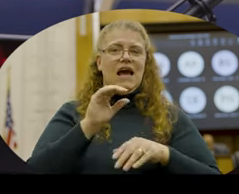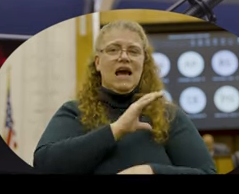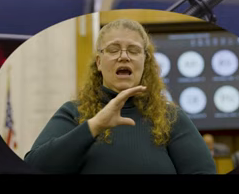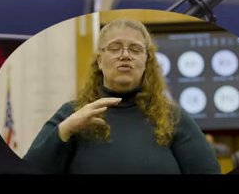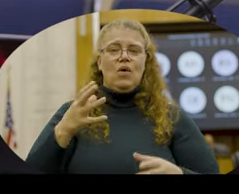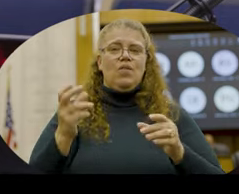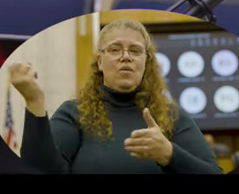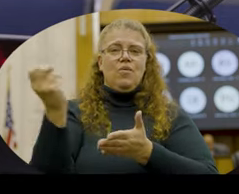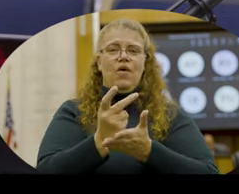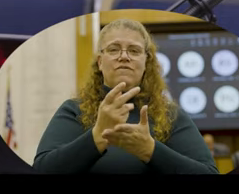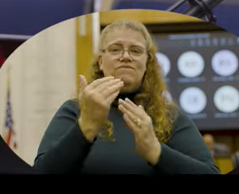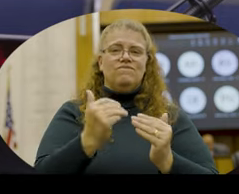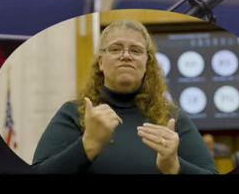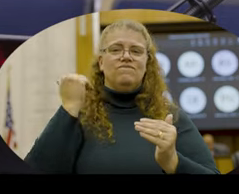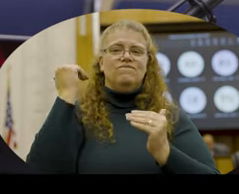employees.